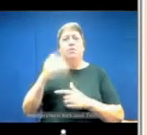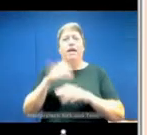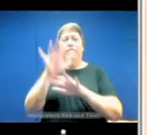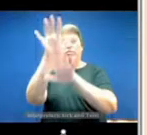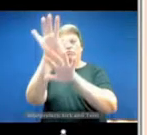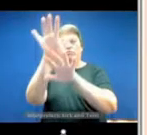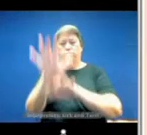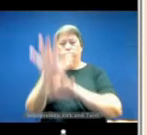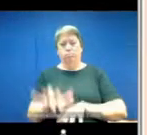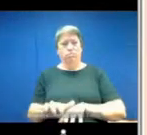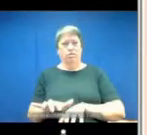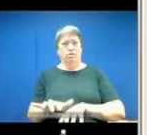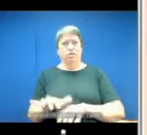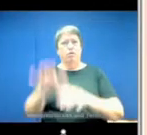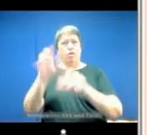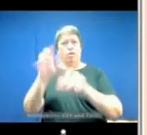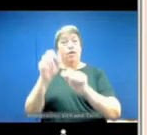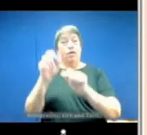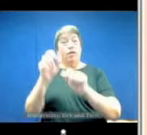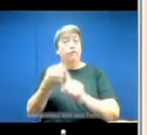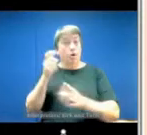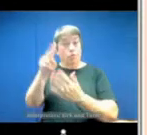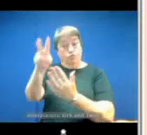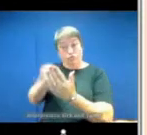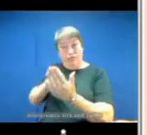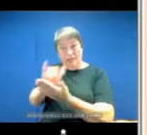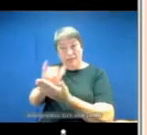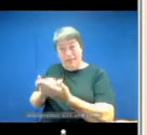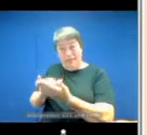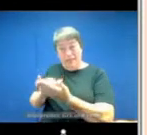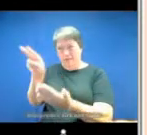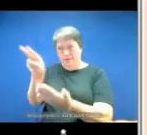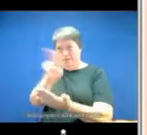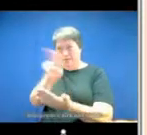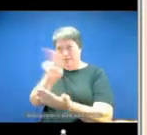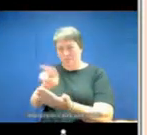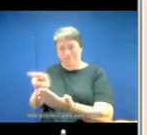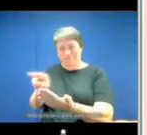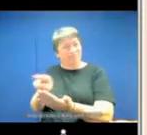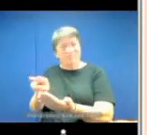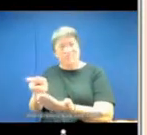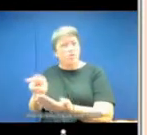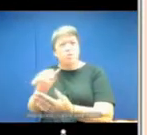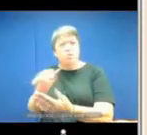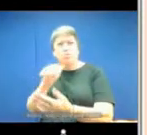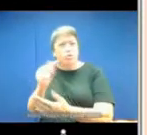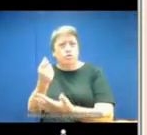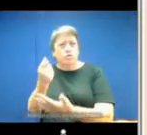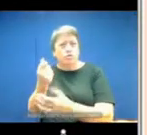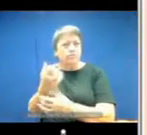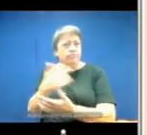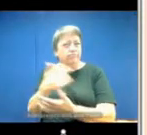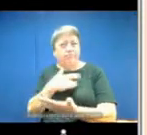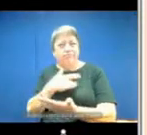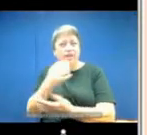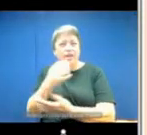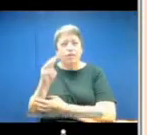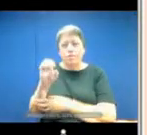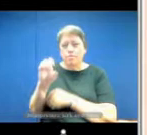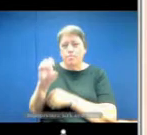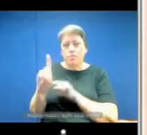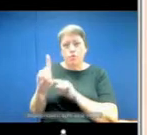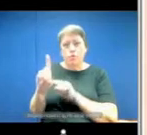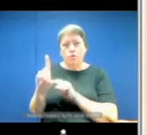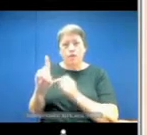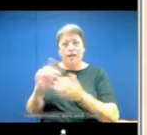And just from reading the transcript, you can't get the mood necessarily. It becomes kind of